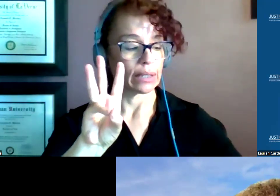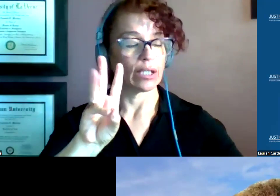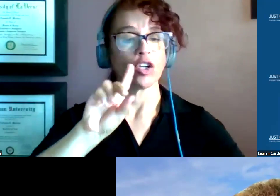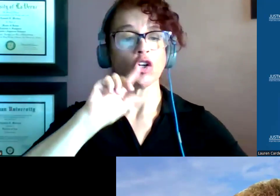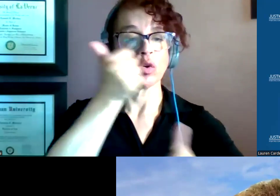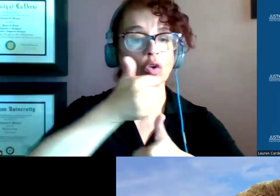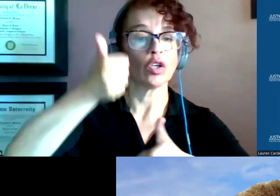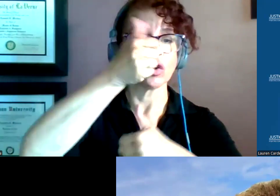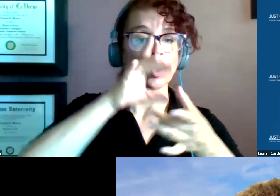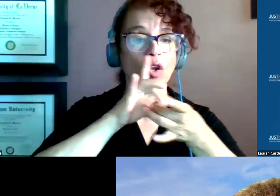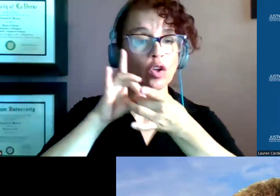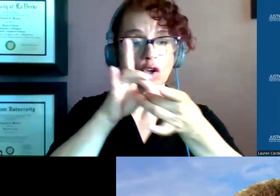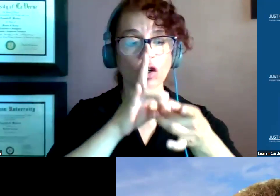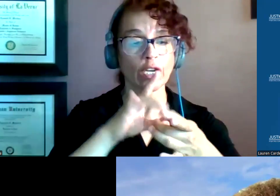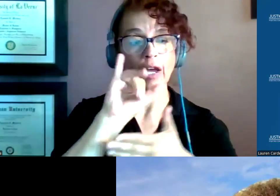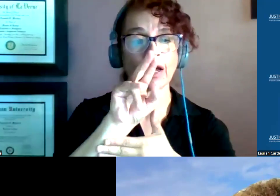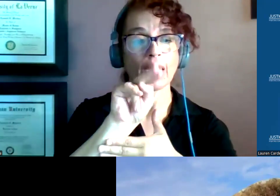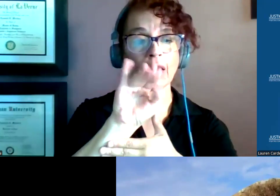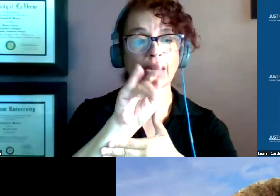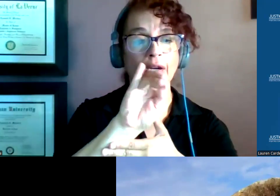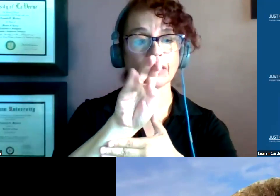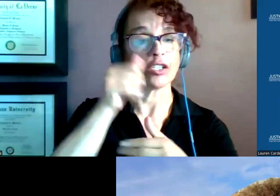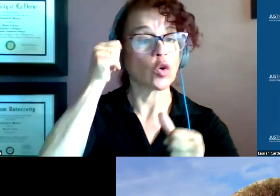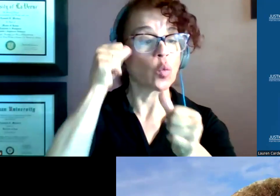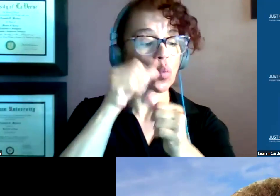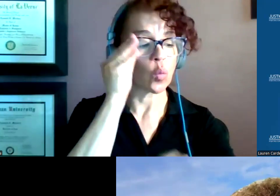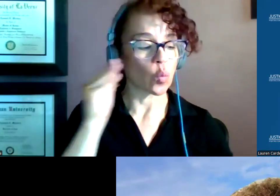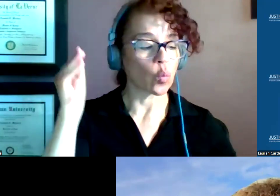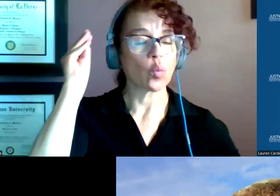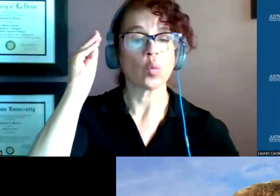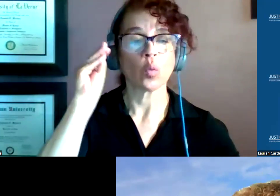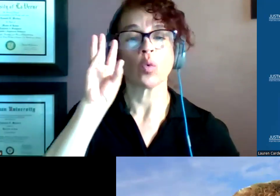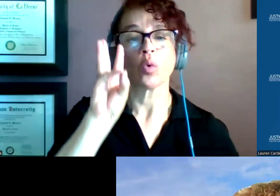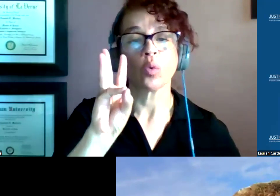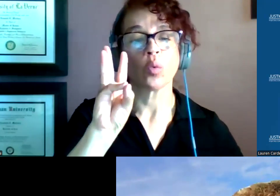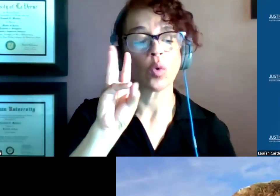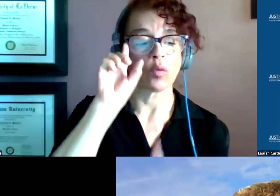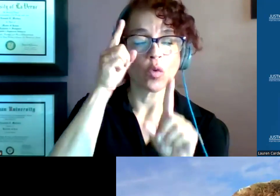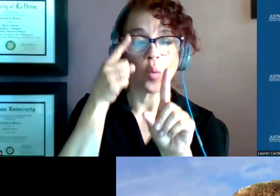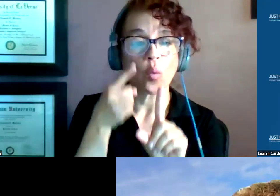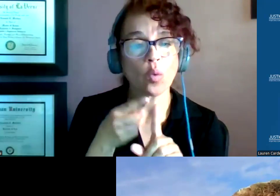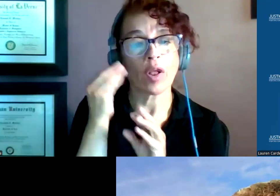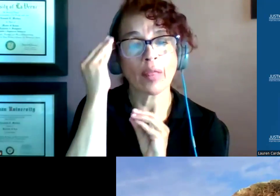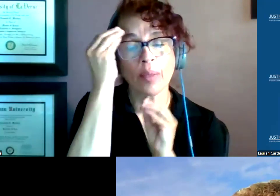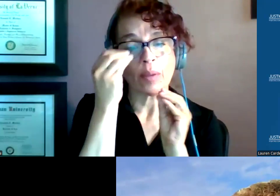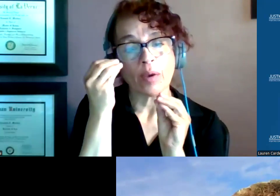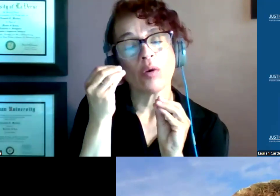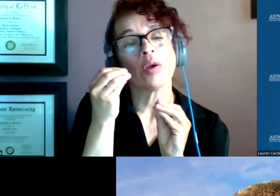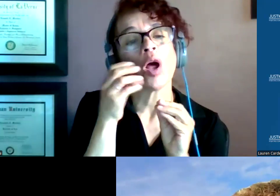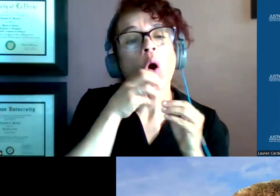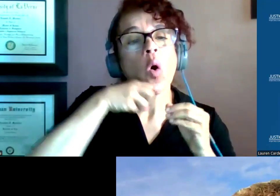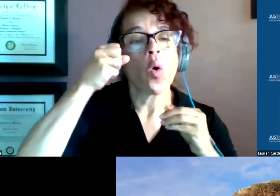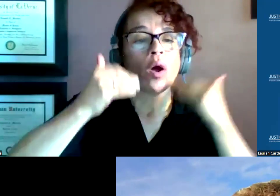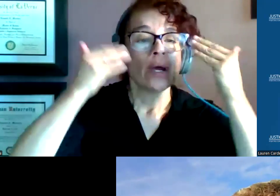priorities that came up related to that initiative. So as a reminder, Initiative 6 states the goal of continuing to help older adults and